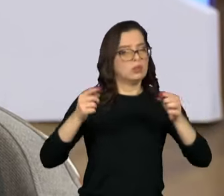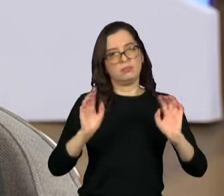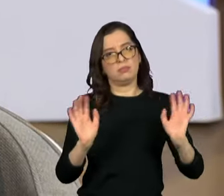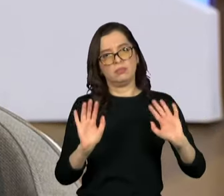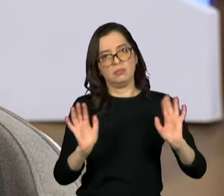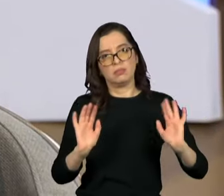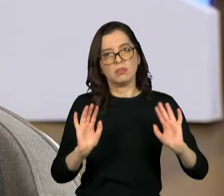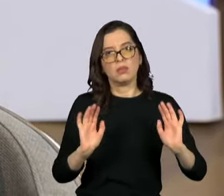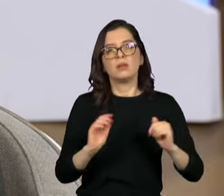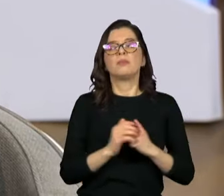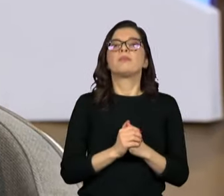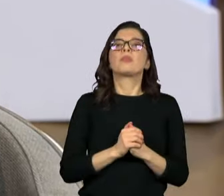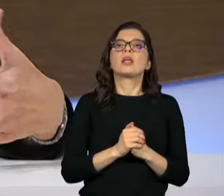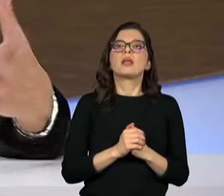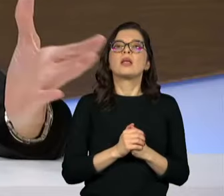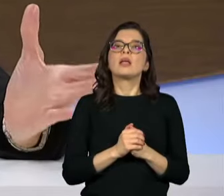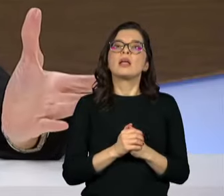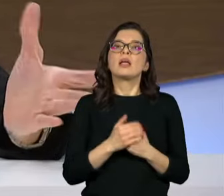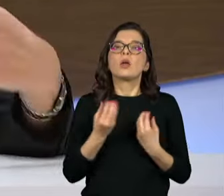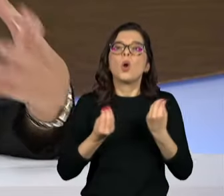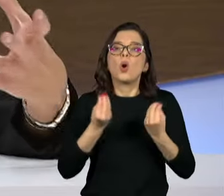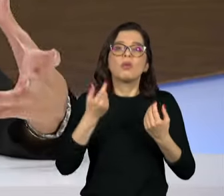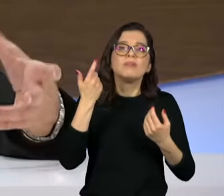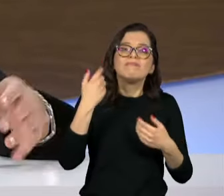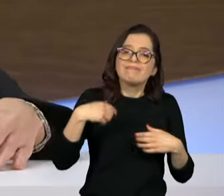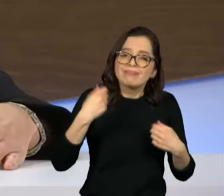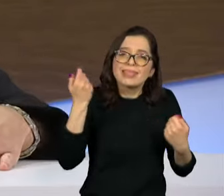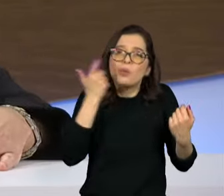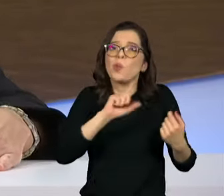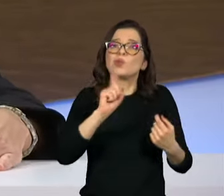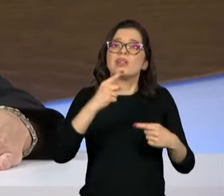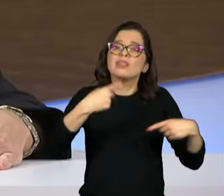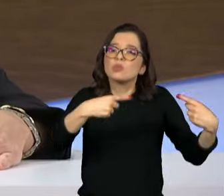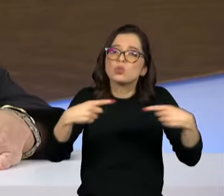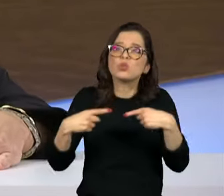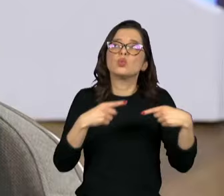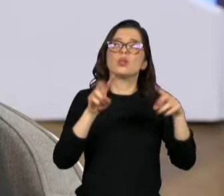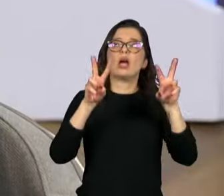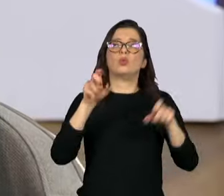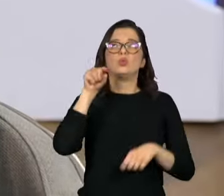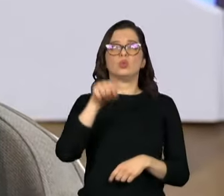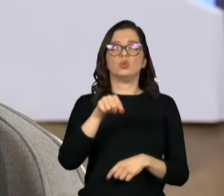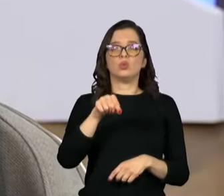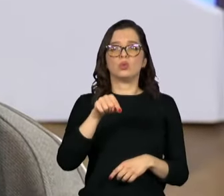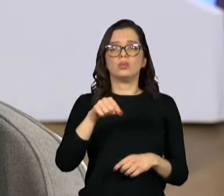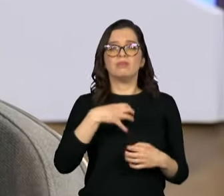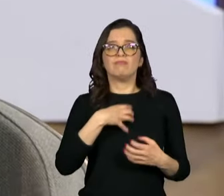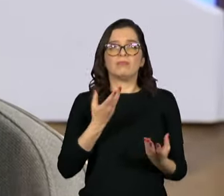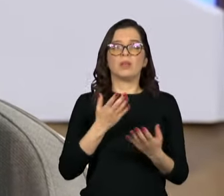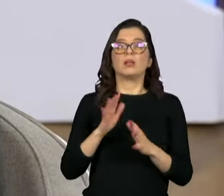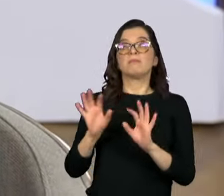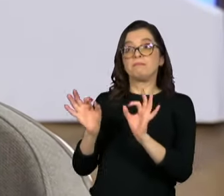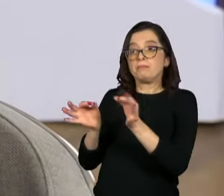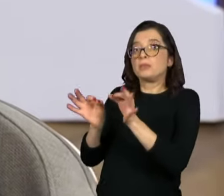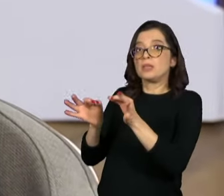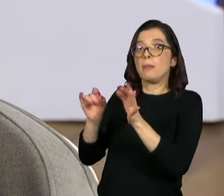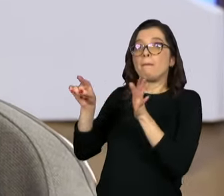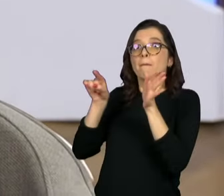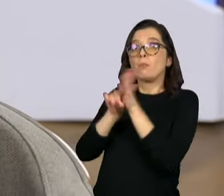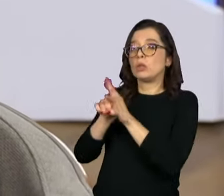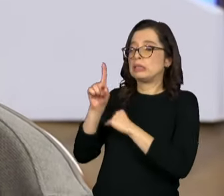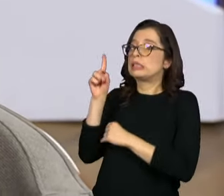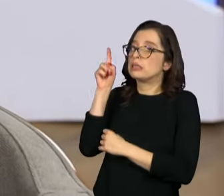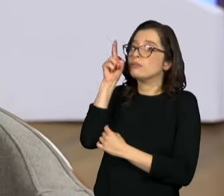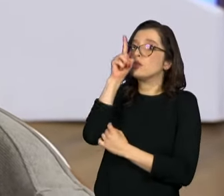impede que a gente faça esse debate, na minha opinião, sem esse ressentimento. Right, yeah, this is a very hard and